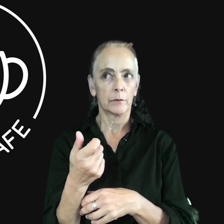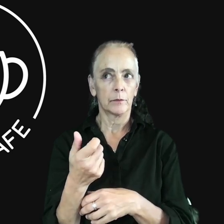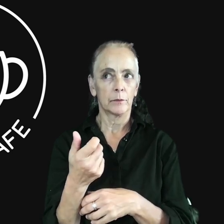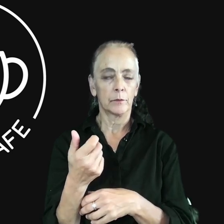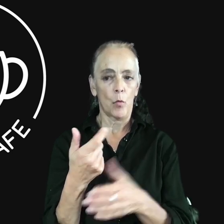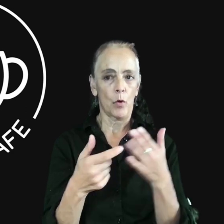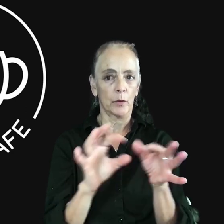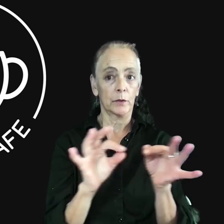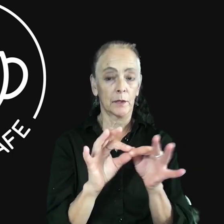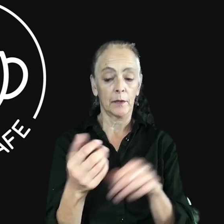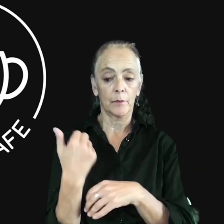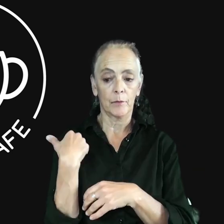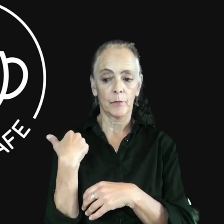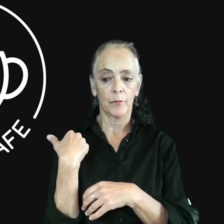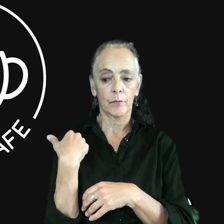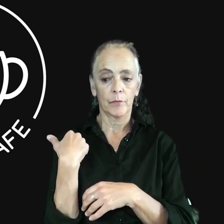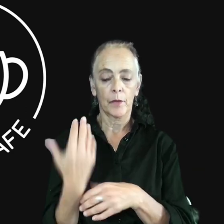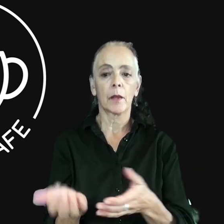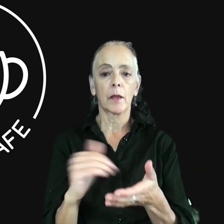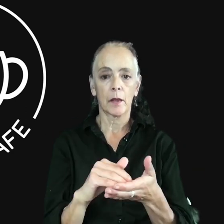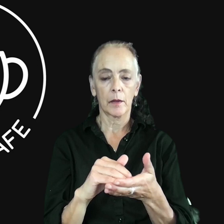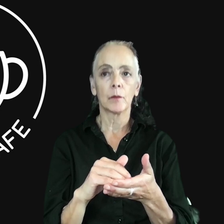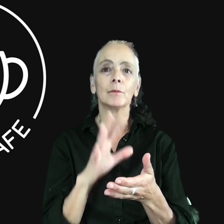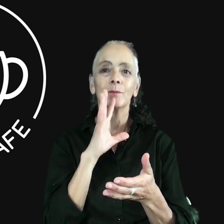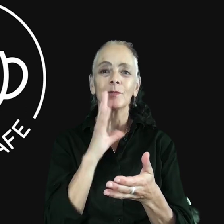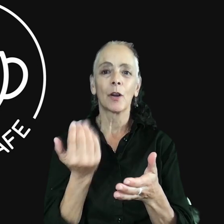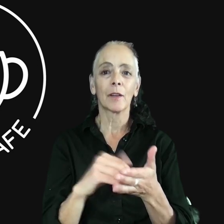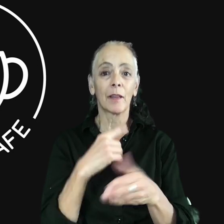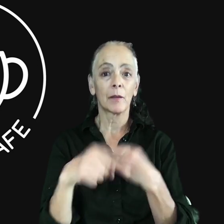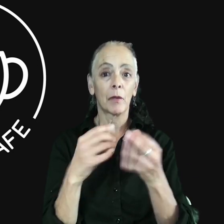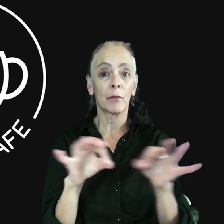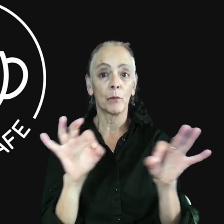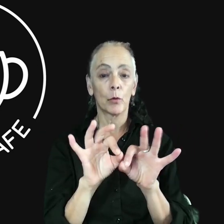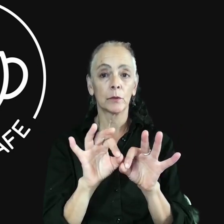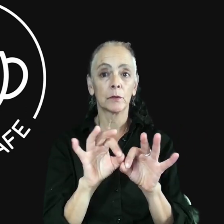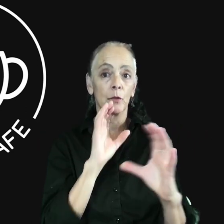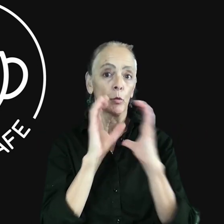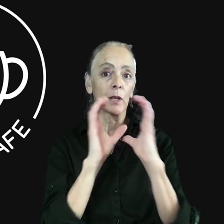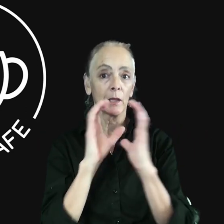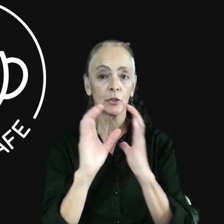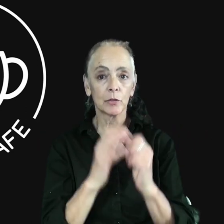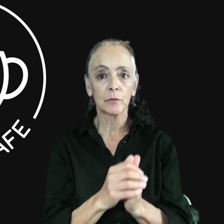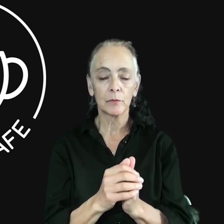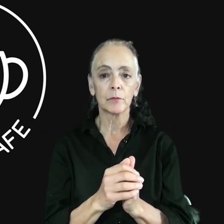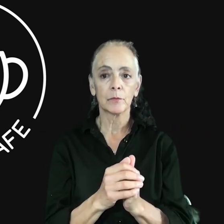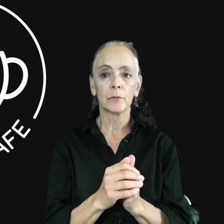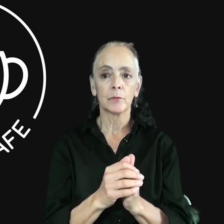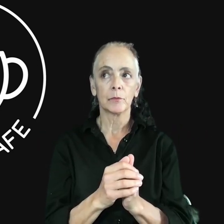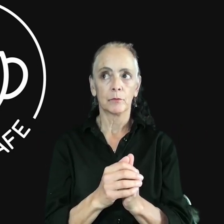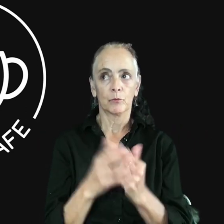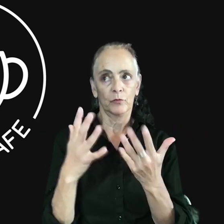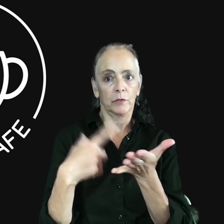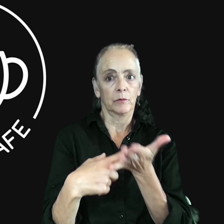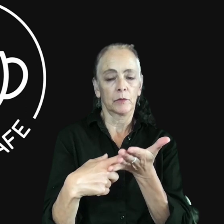what you said uh it's uh and uh again uh yeah we're gonna talk again about the importance of communication that we already uh discussed